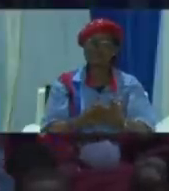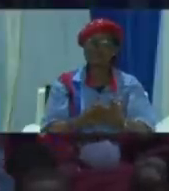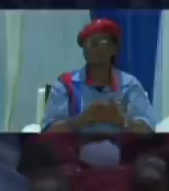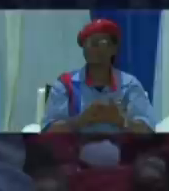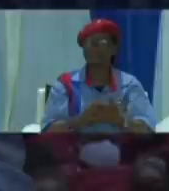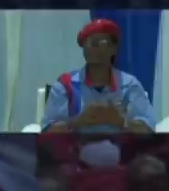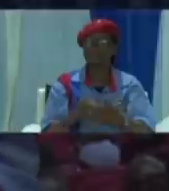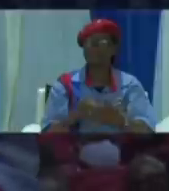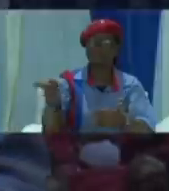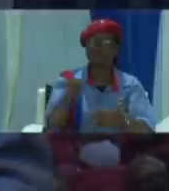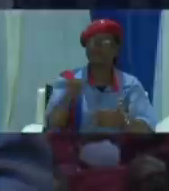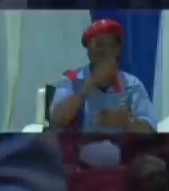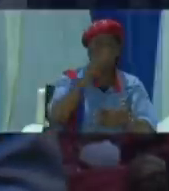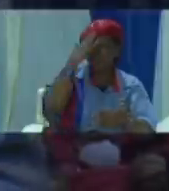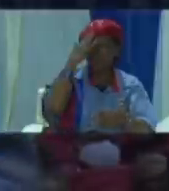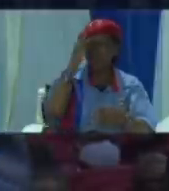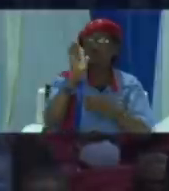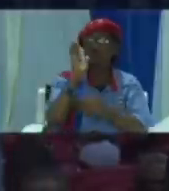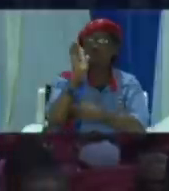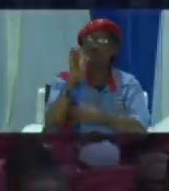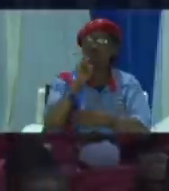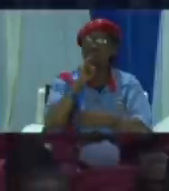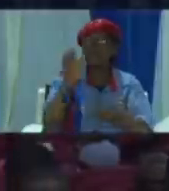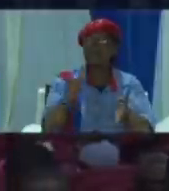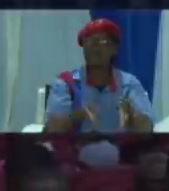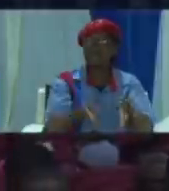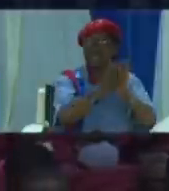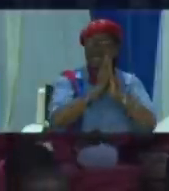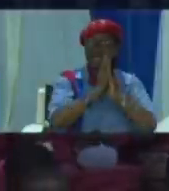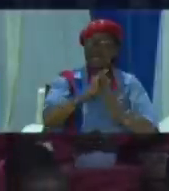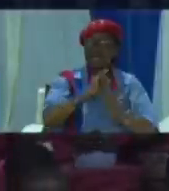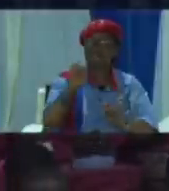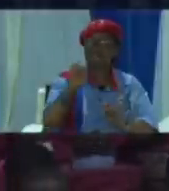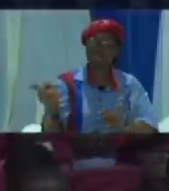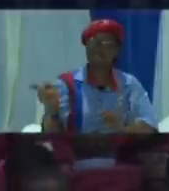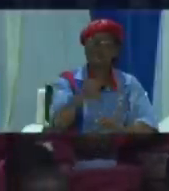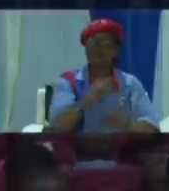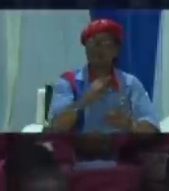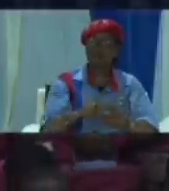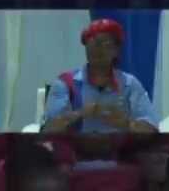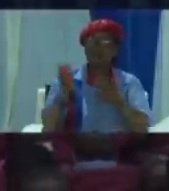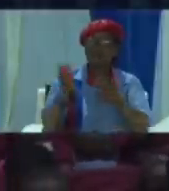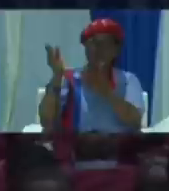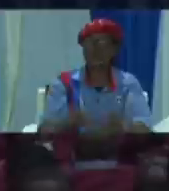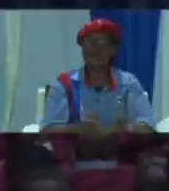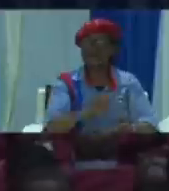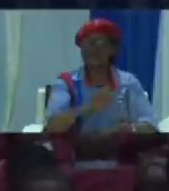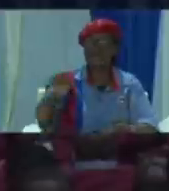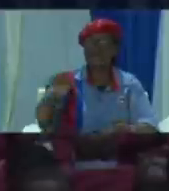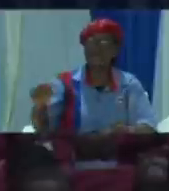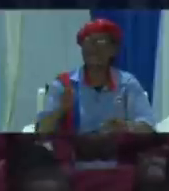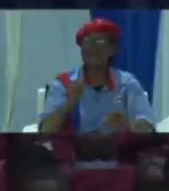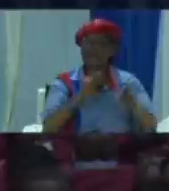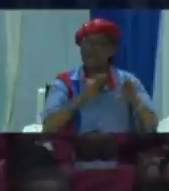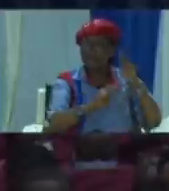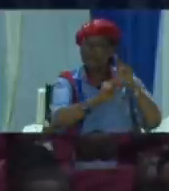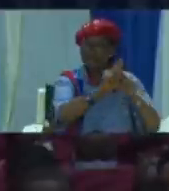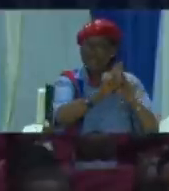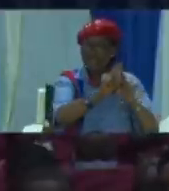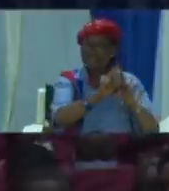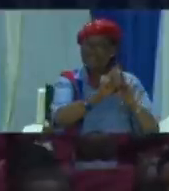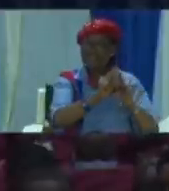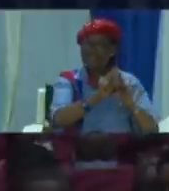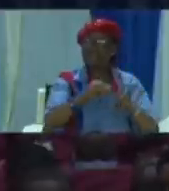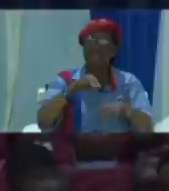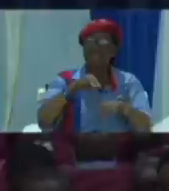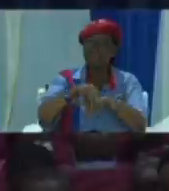you know God is asking you to bring a prophetic message. O mo po Olorun so pe ko ma so tele ni wasu